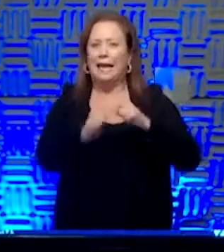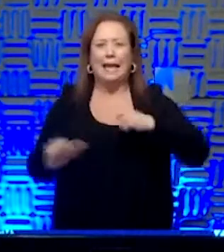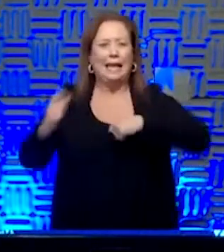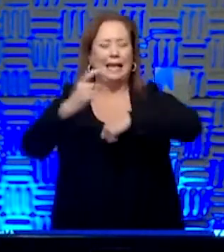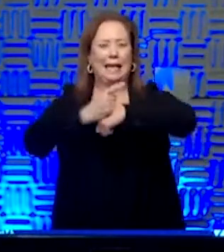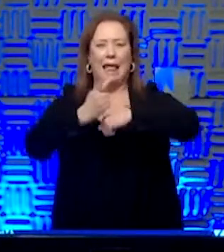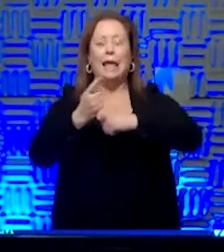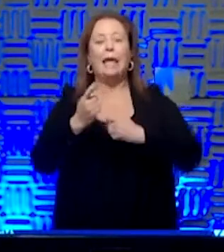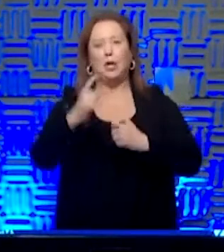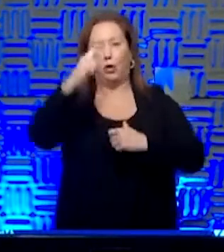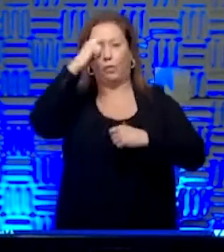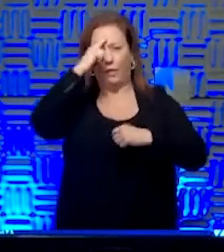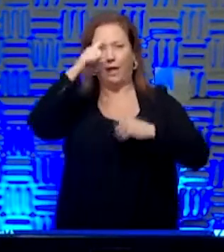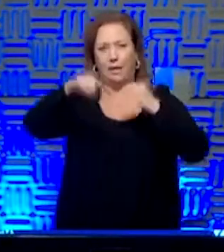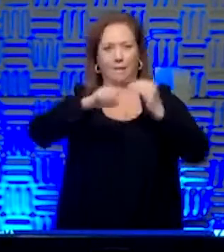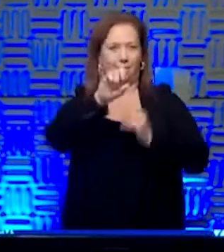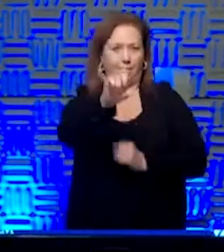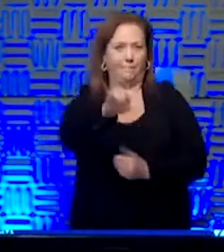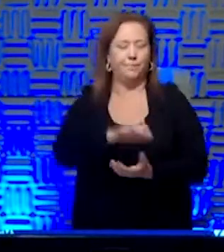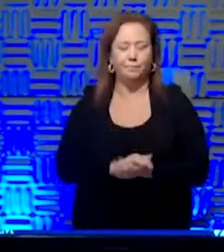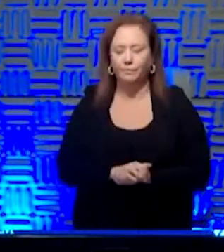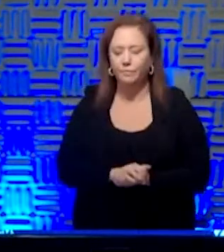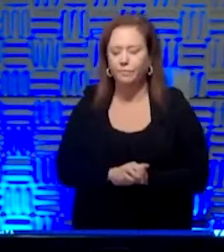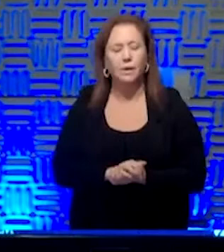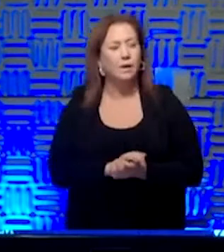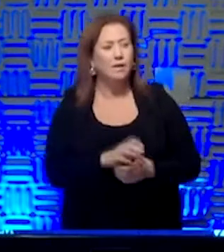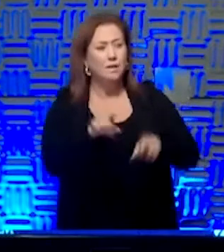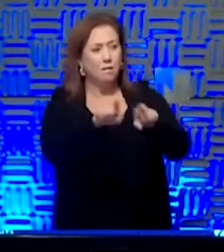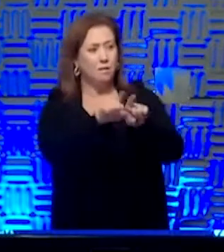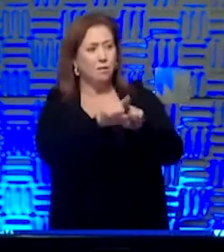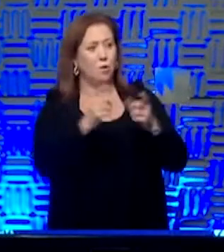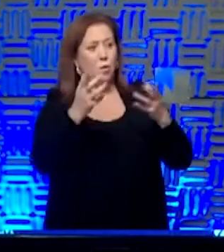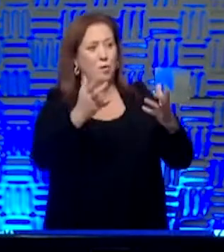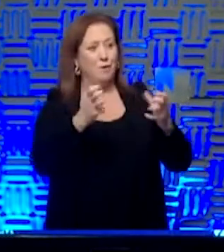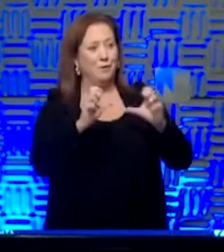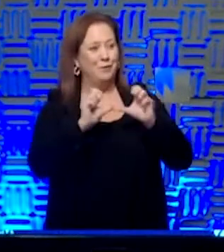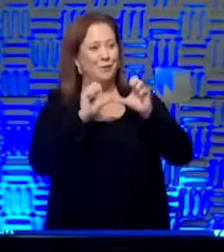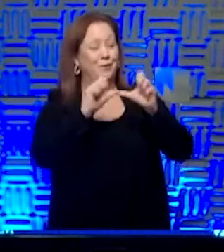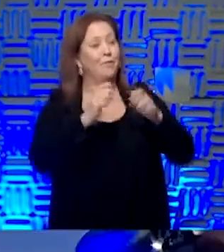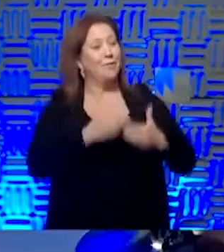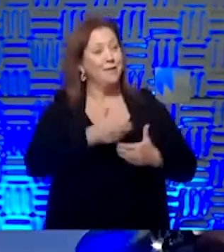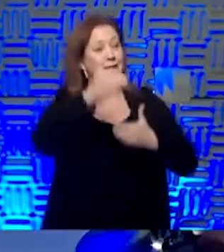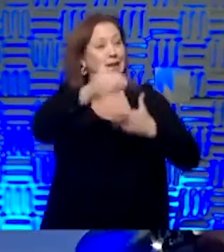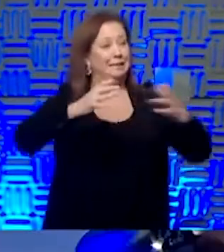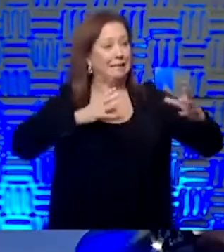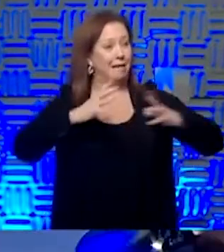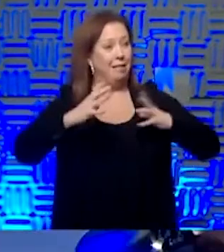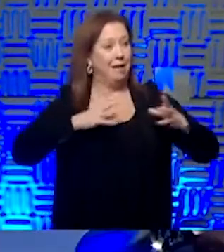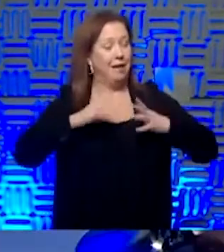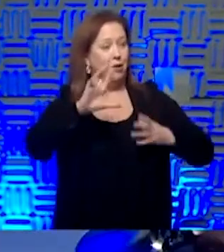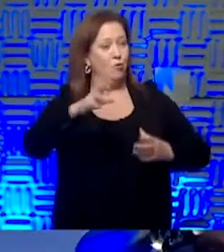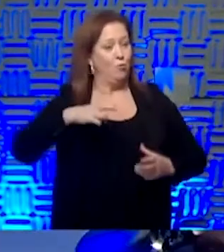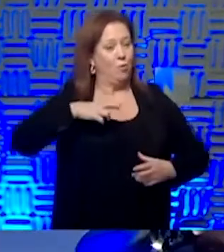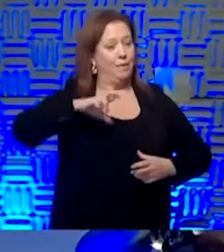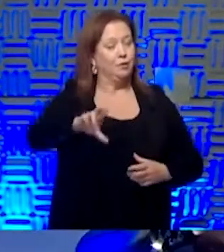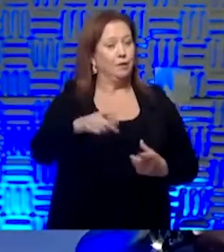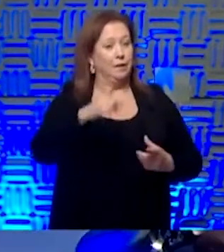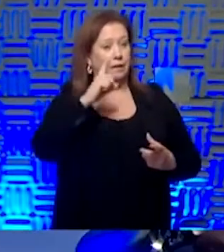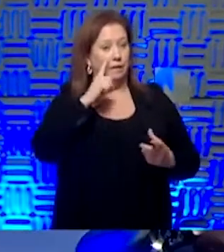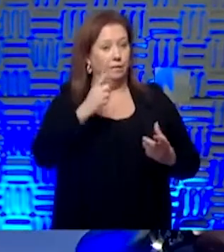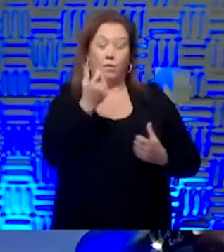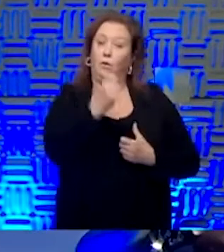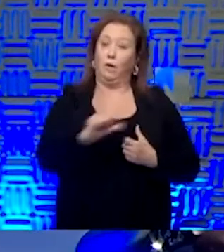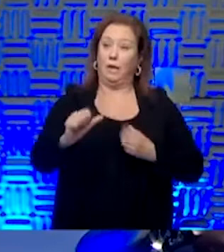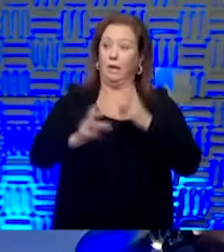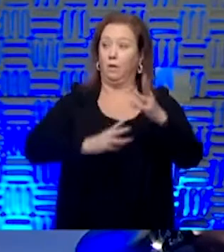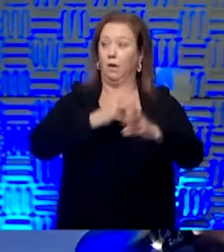on Easter Sunday. And I think look at it like this: we want you here for the next holiday in your religion. So if we can, or in any